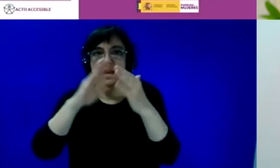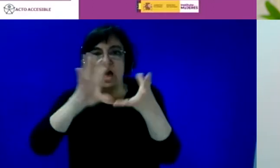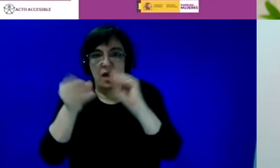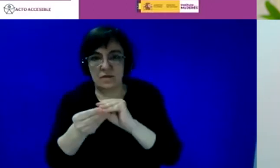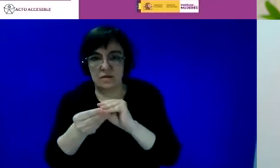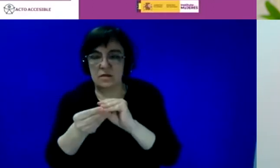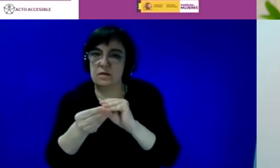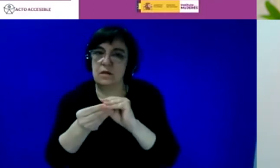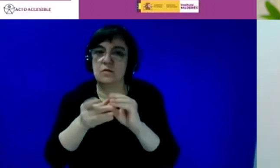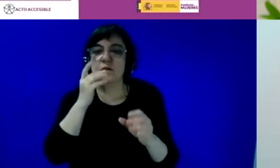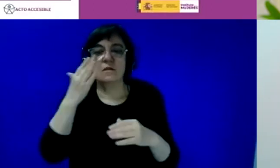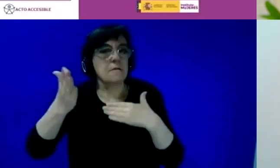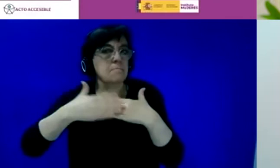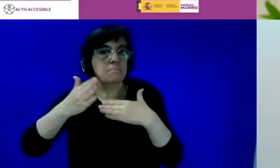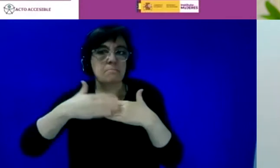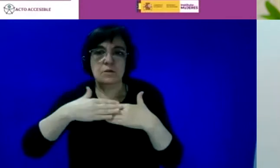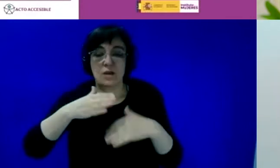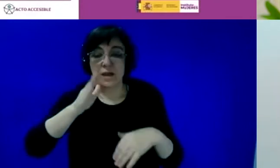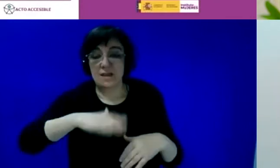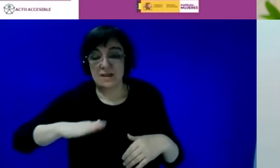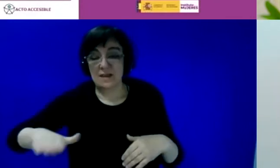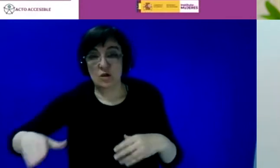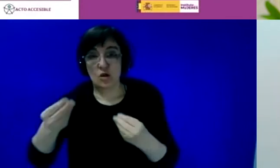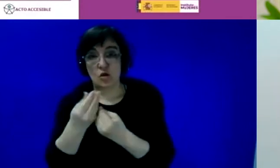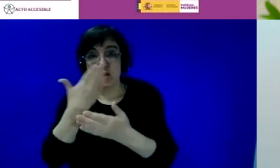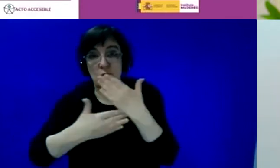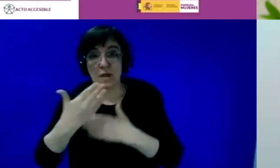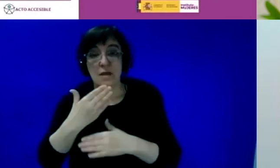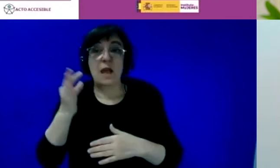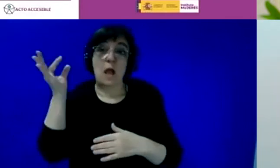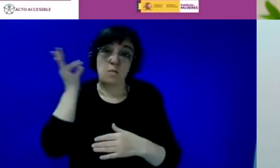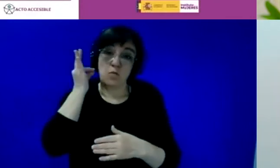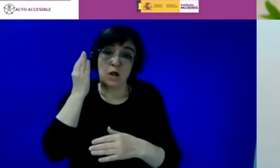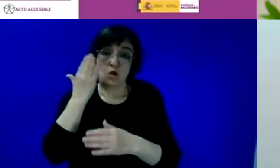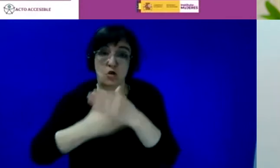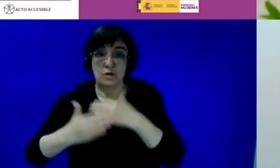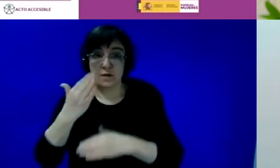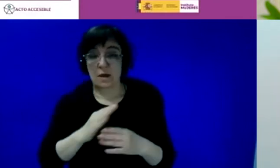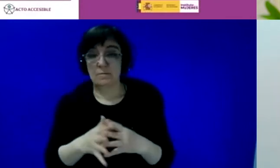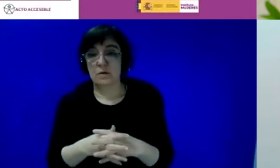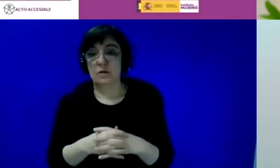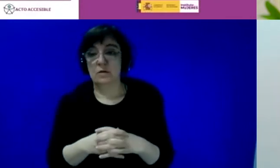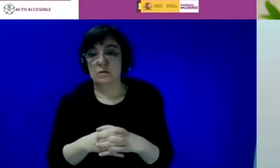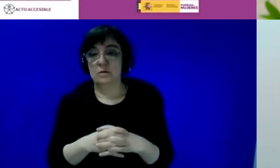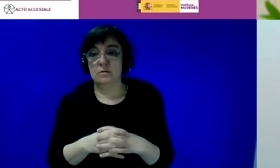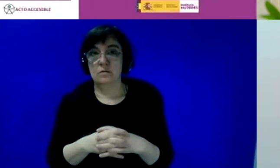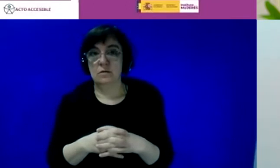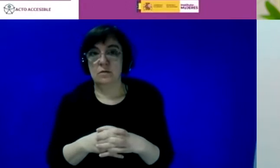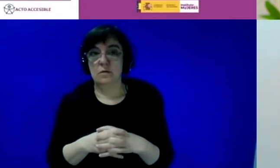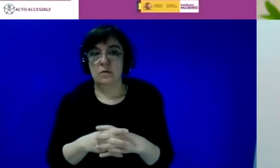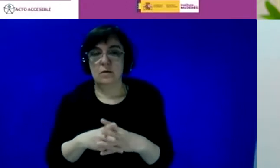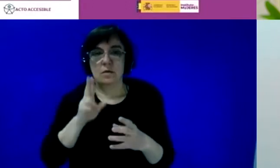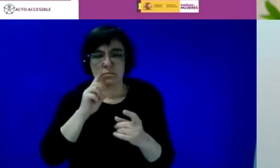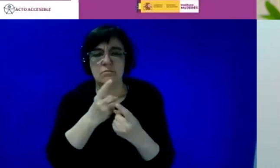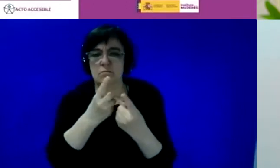children with disabilities, women with disabilities, we've already had a number of cases when we managed to get them in